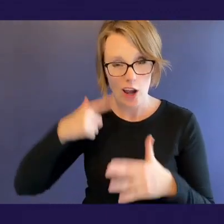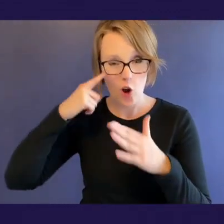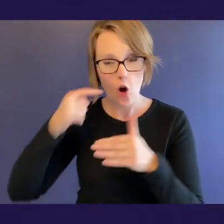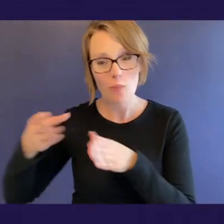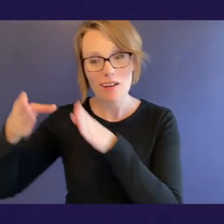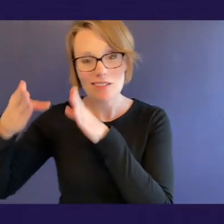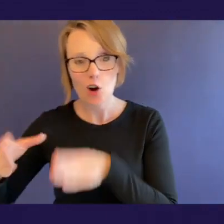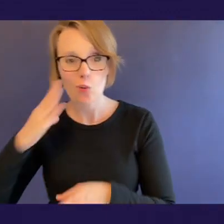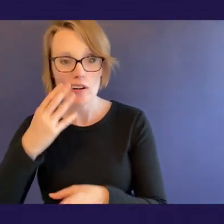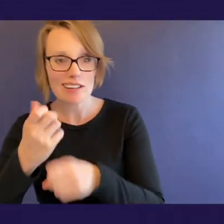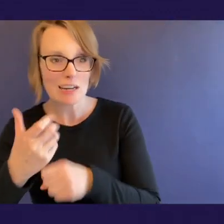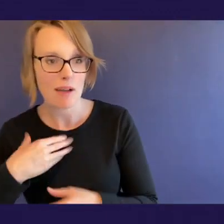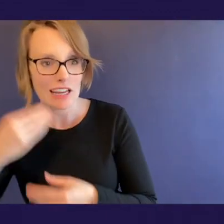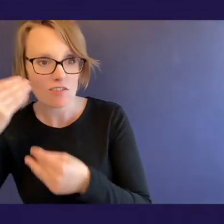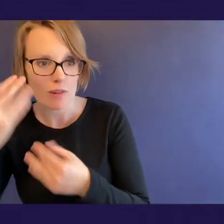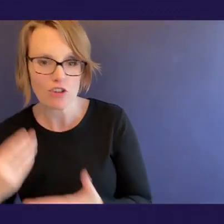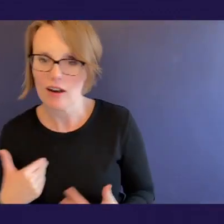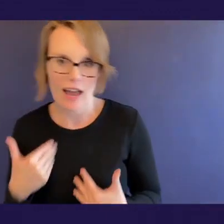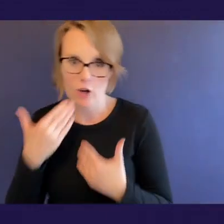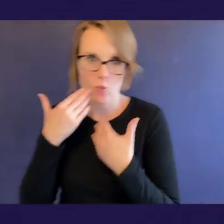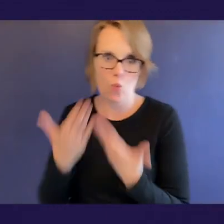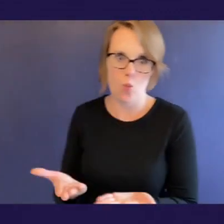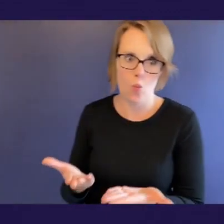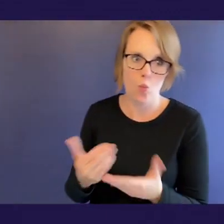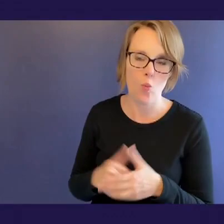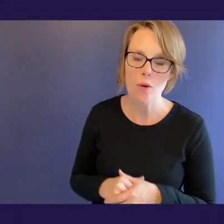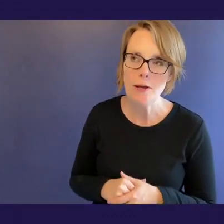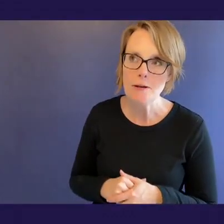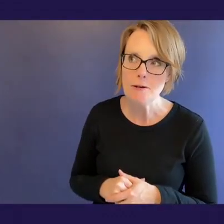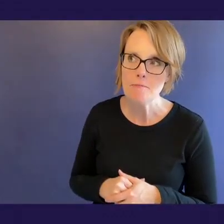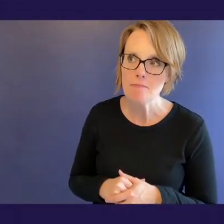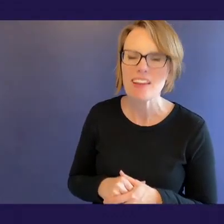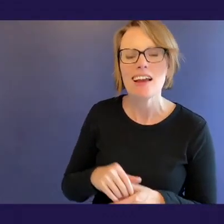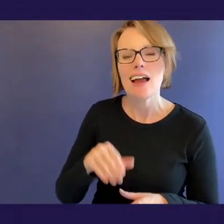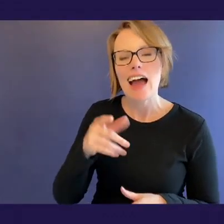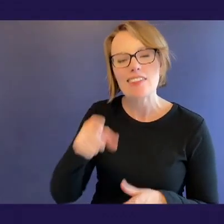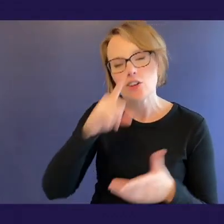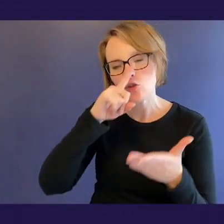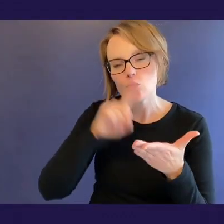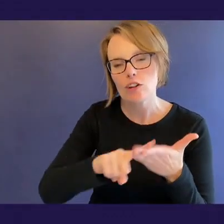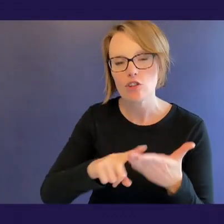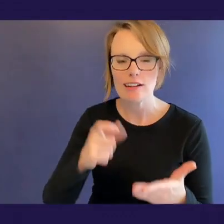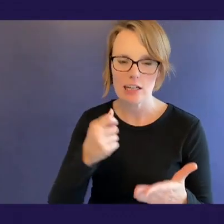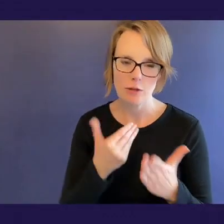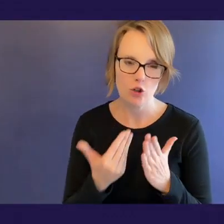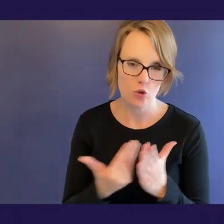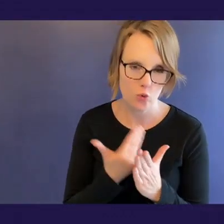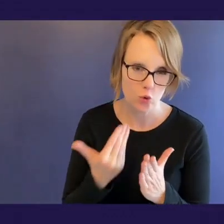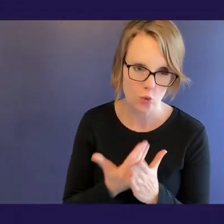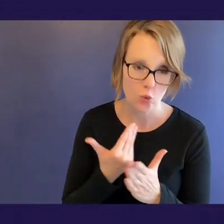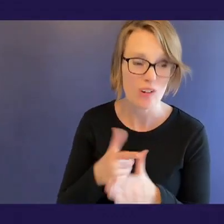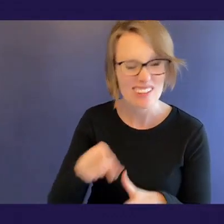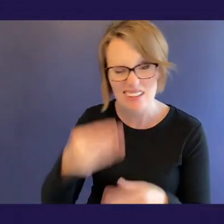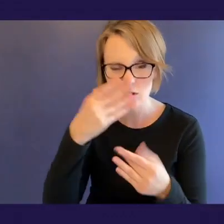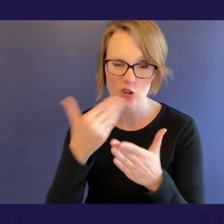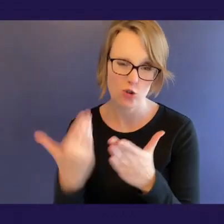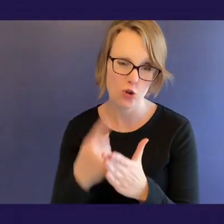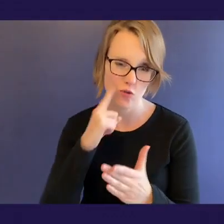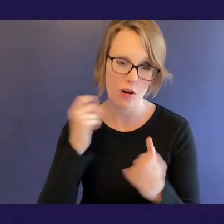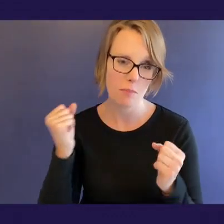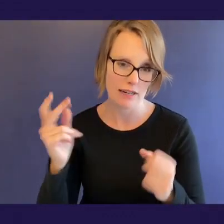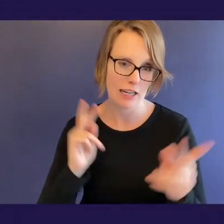also say, and this is fairly new research, so it's new to a lot of people, but